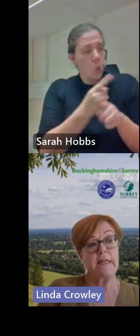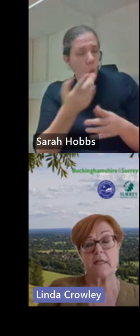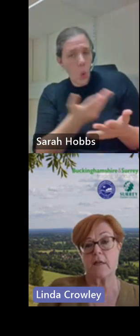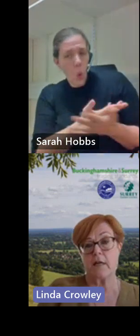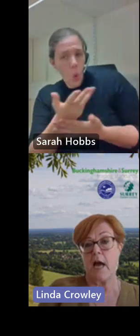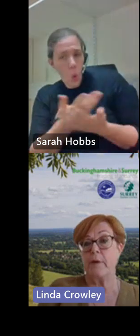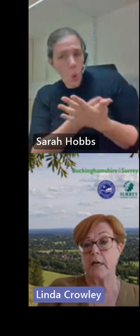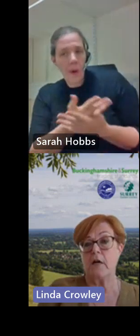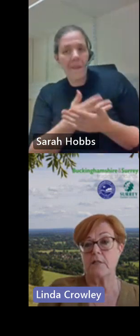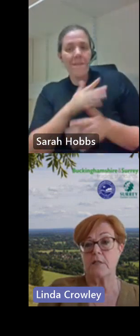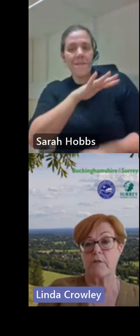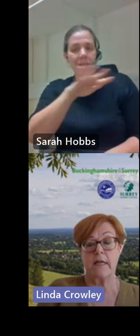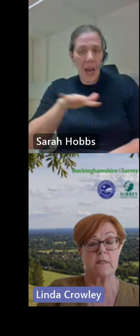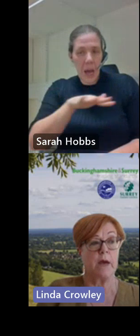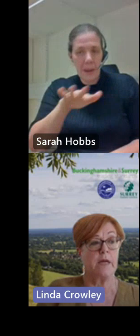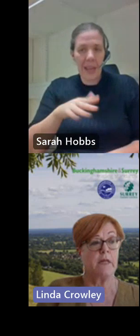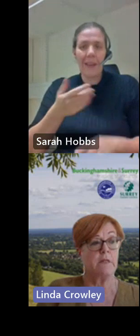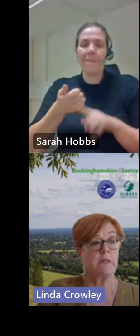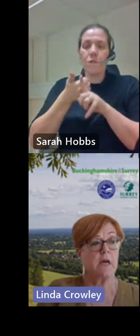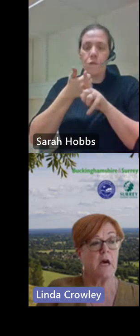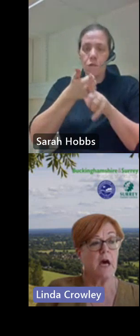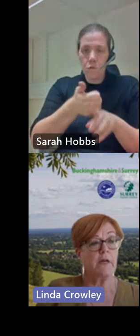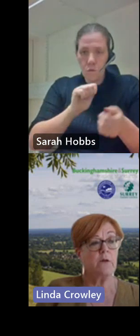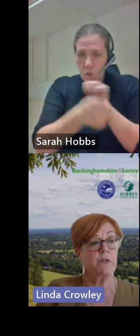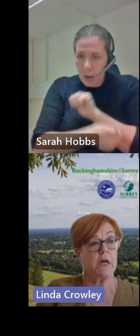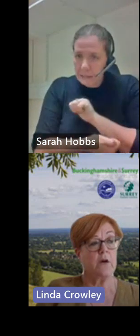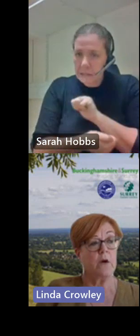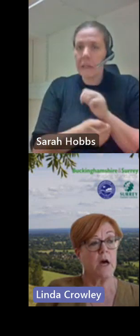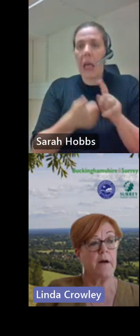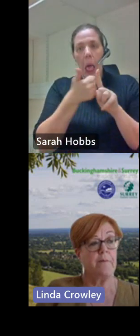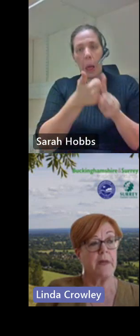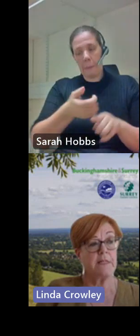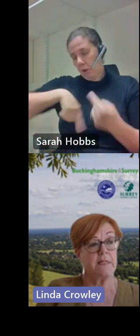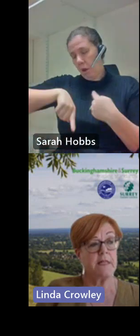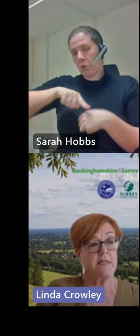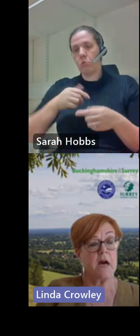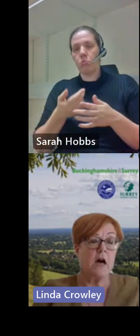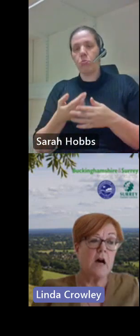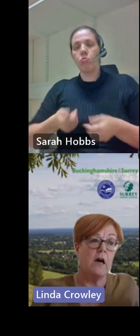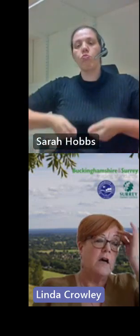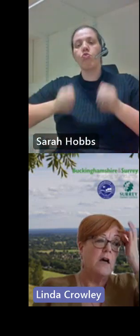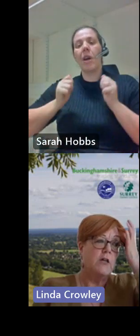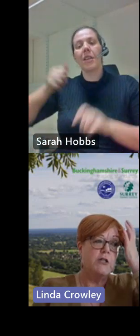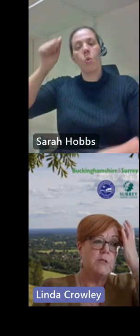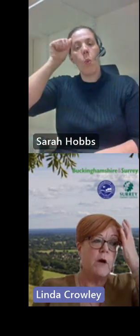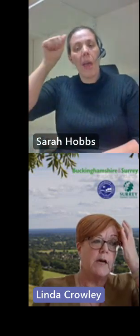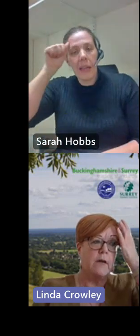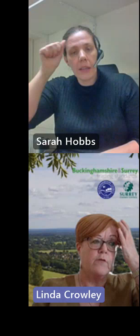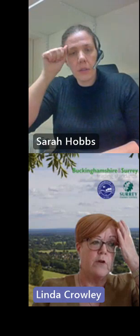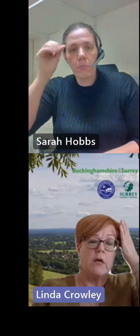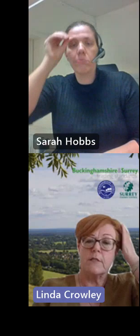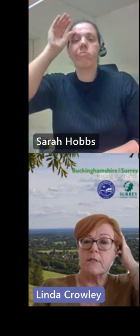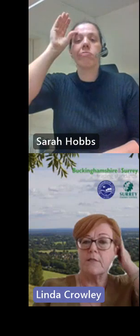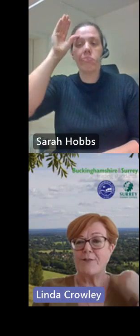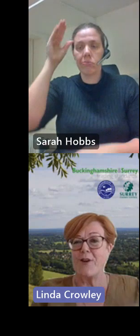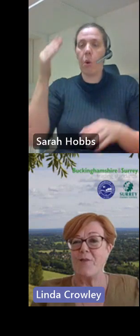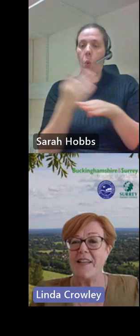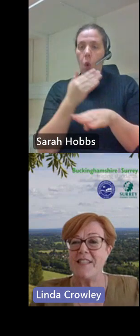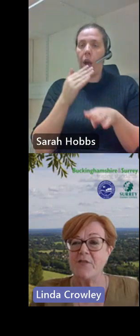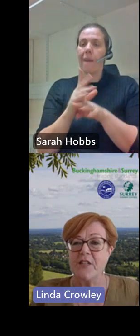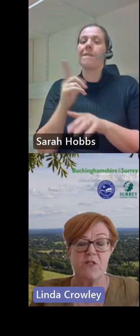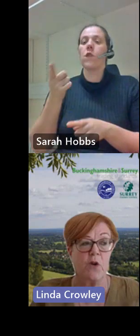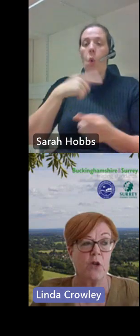they're helping us to raise awareness. And also, as I said to her, she's working for us.